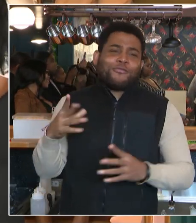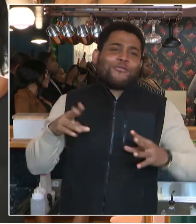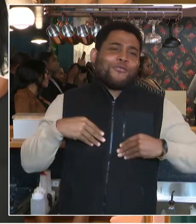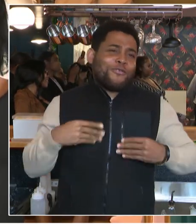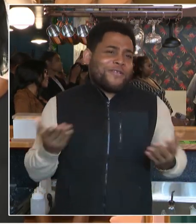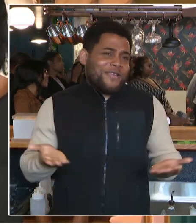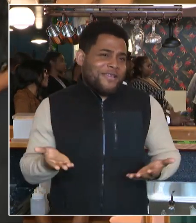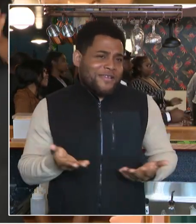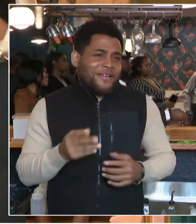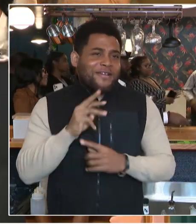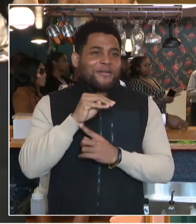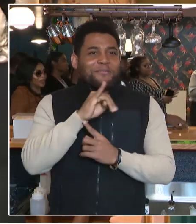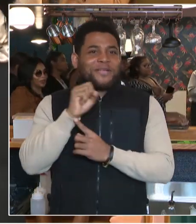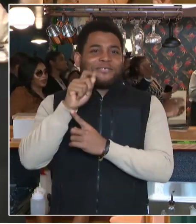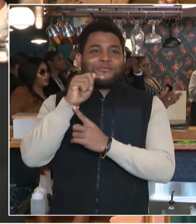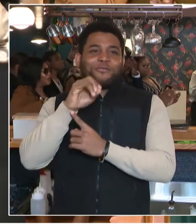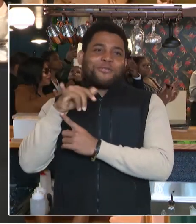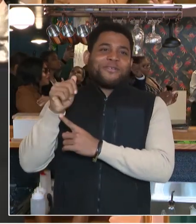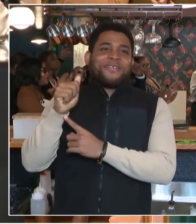7, Washington, D.C.